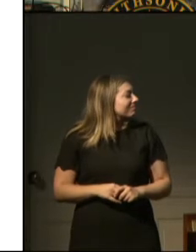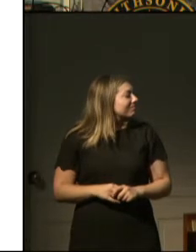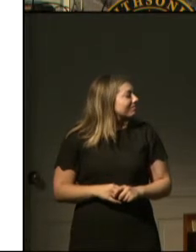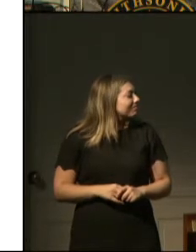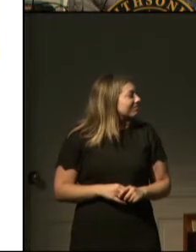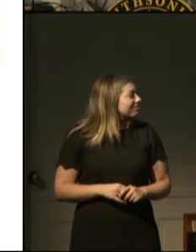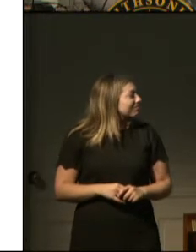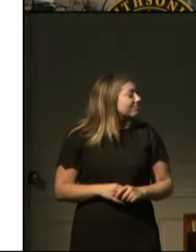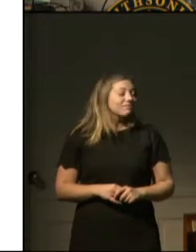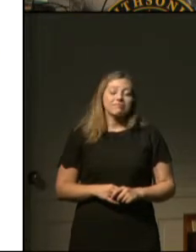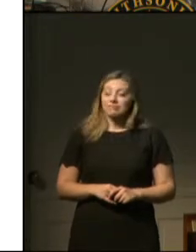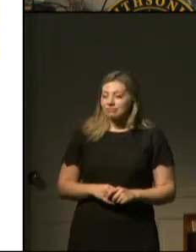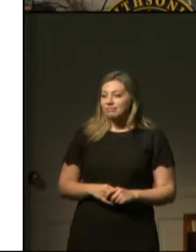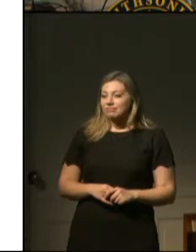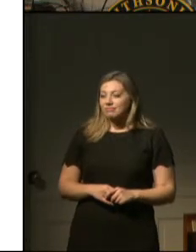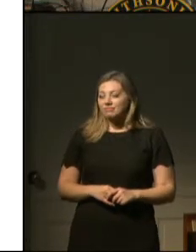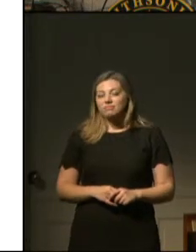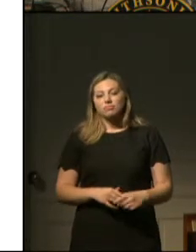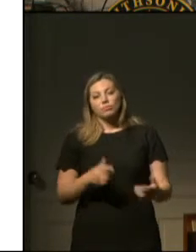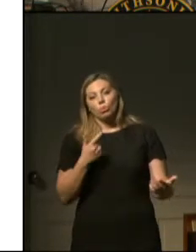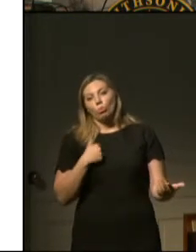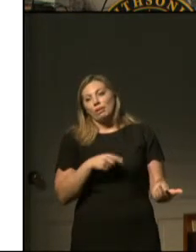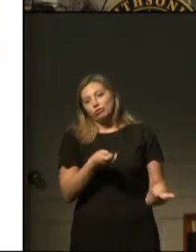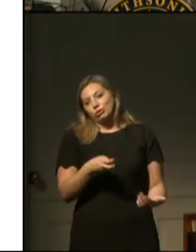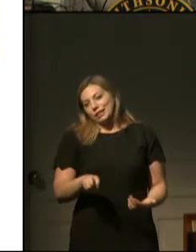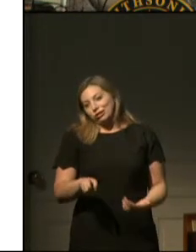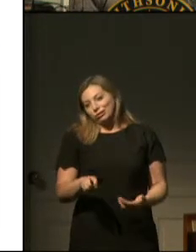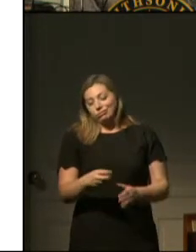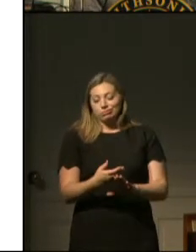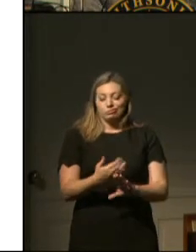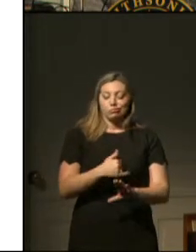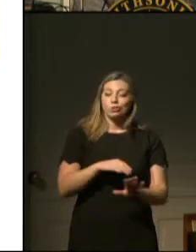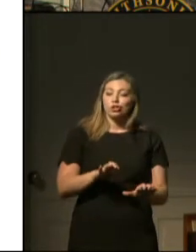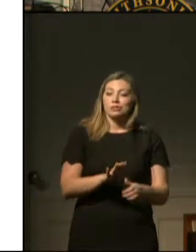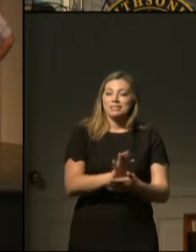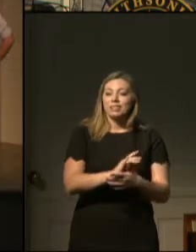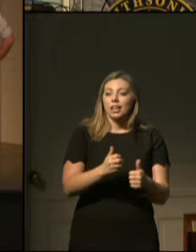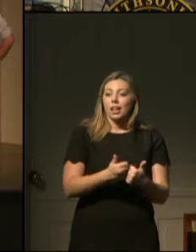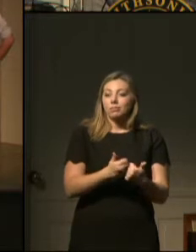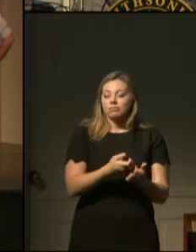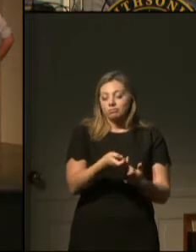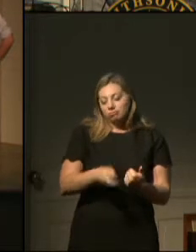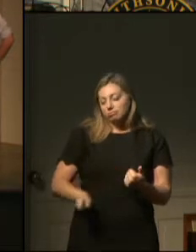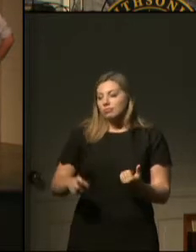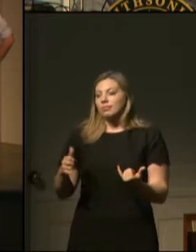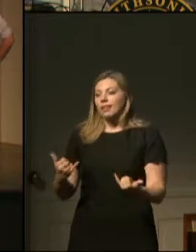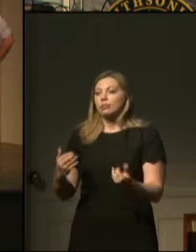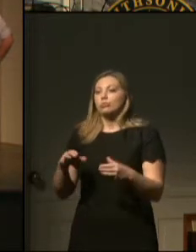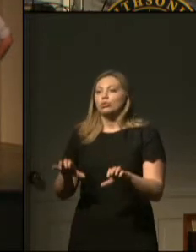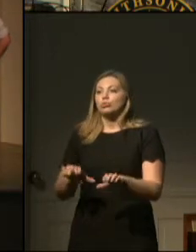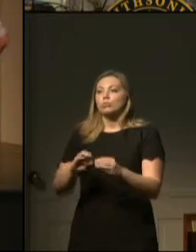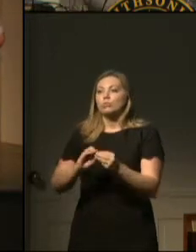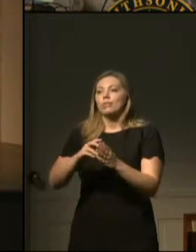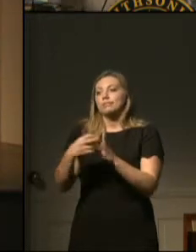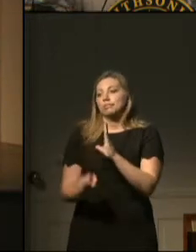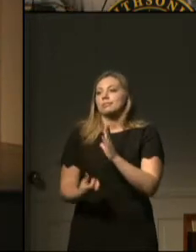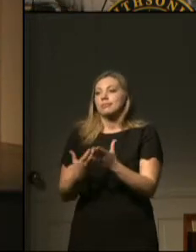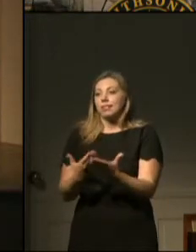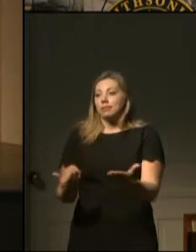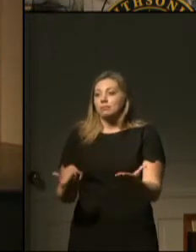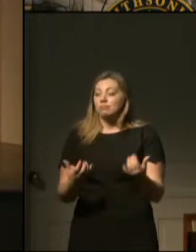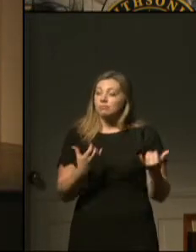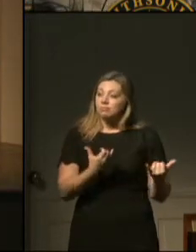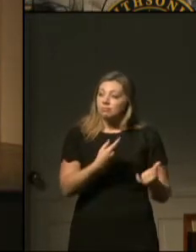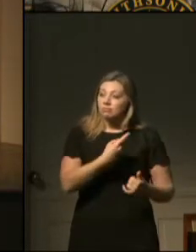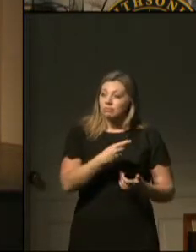So we've kind of transitioned, like I said, from just doing video games into doing more immersive things. And so these are some of the kids that are